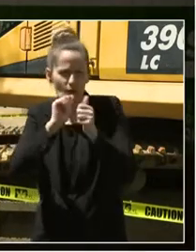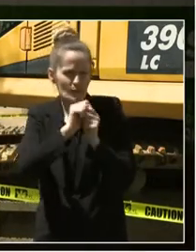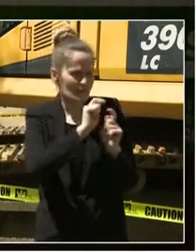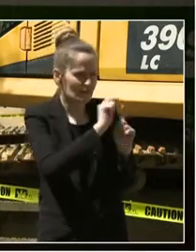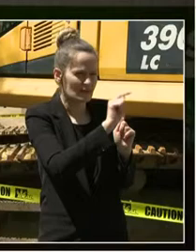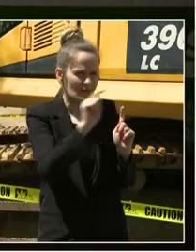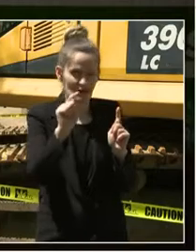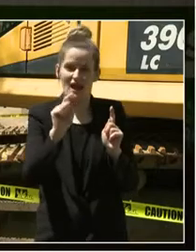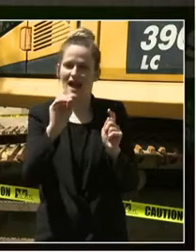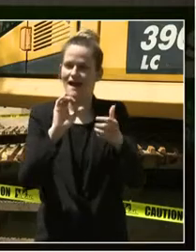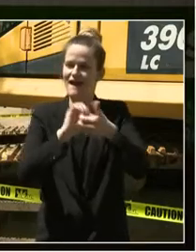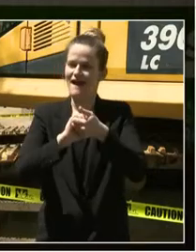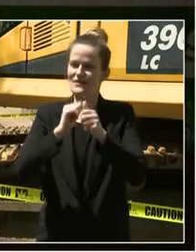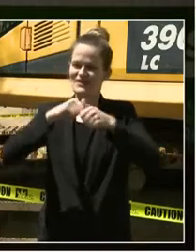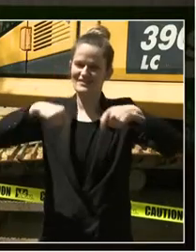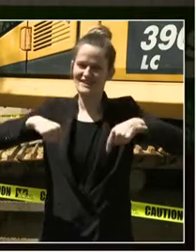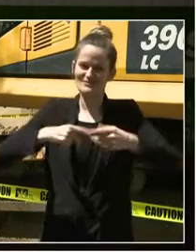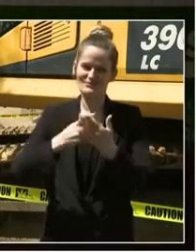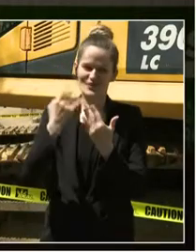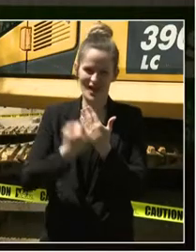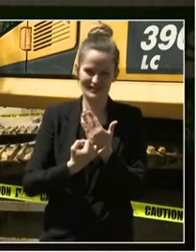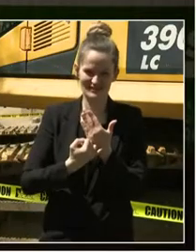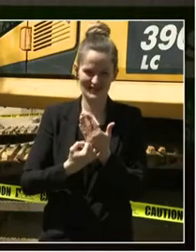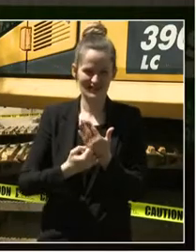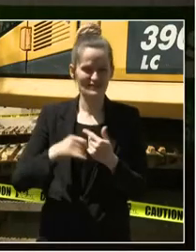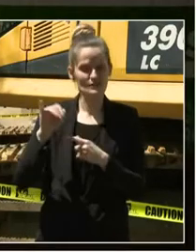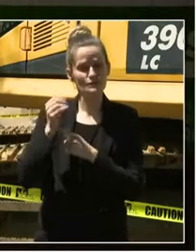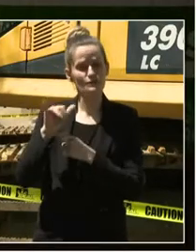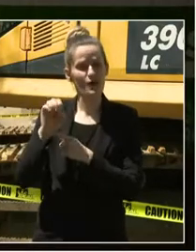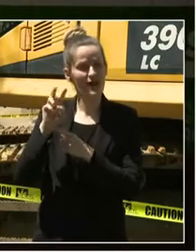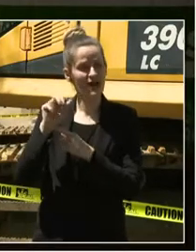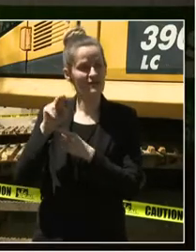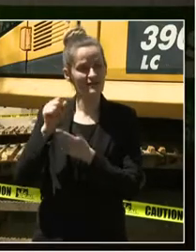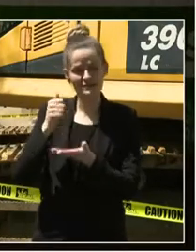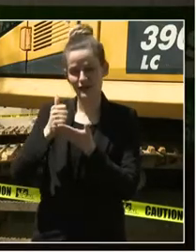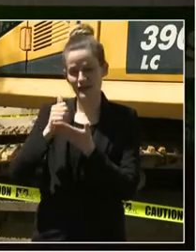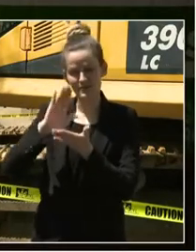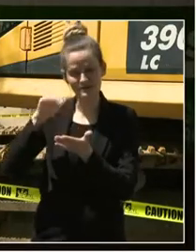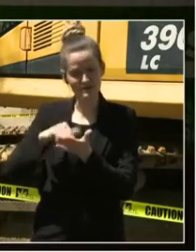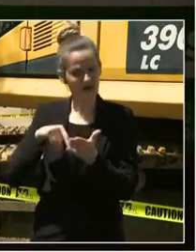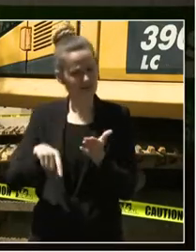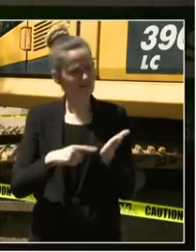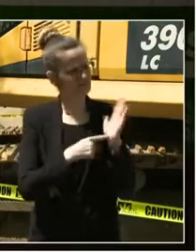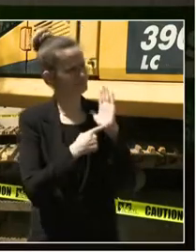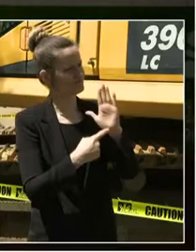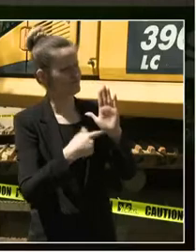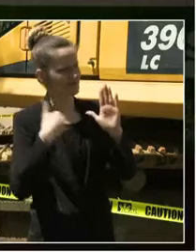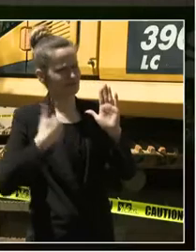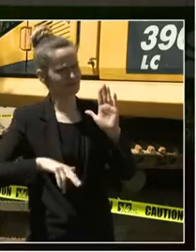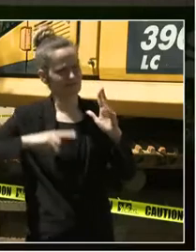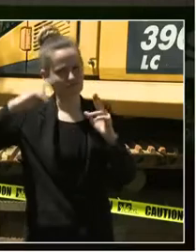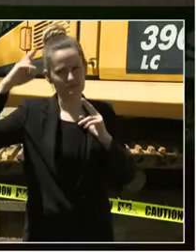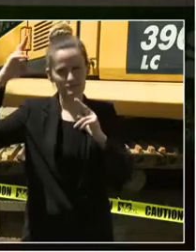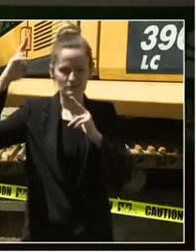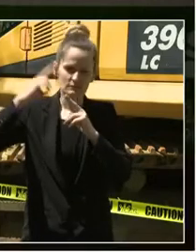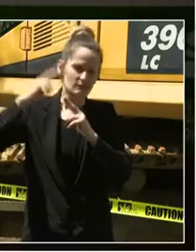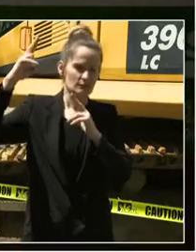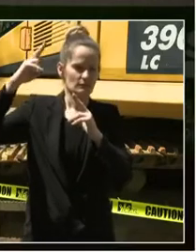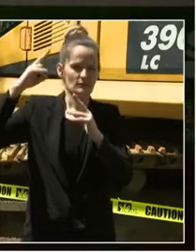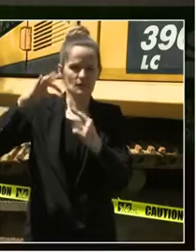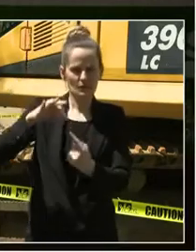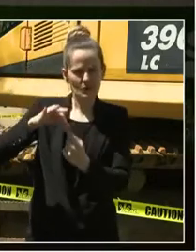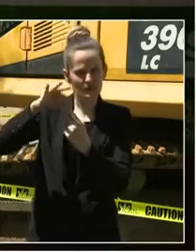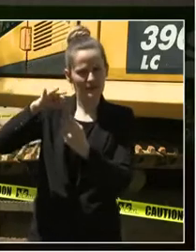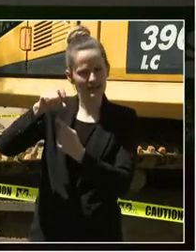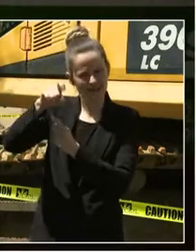Joy Evans Therapeutic Recreation Center is an example of a unique and much-needed asset in